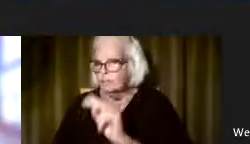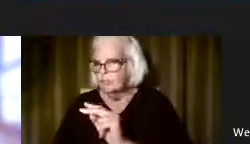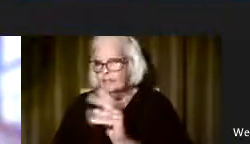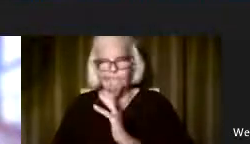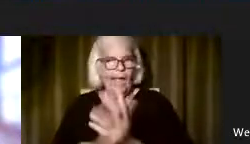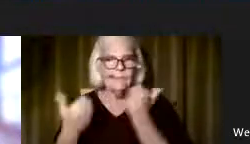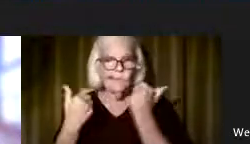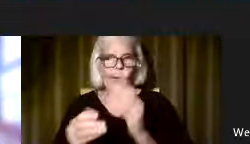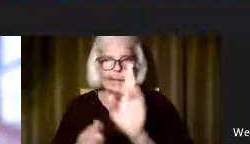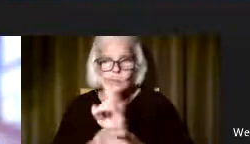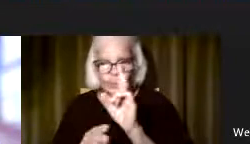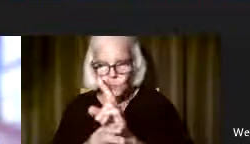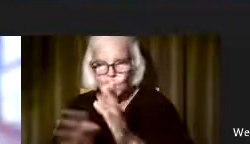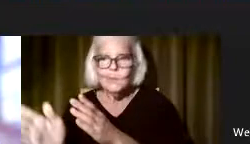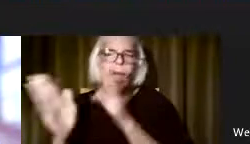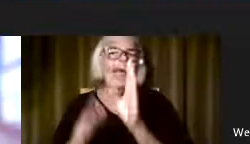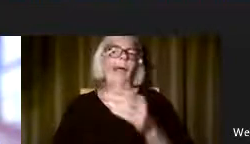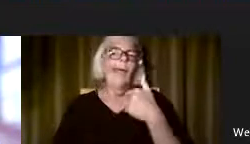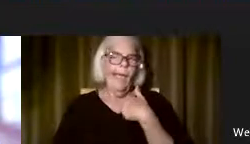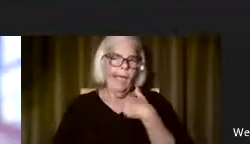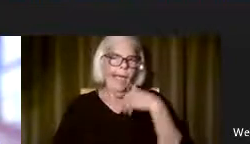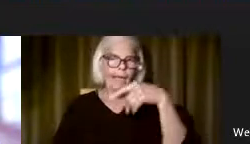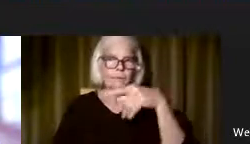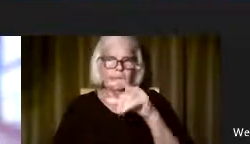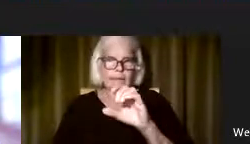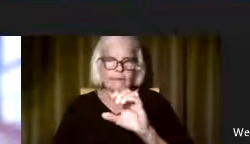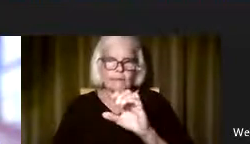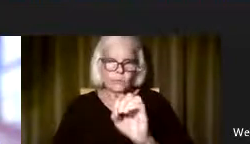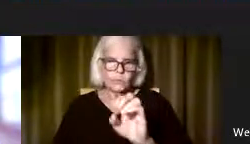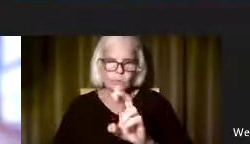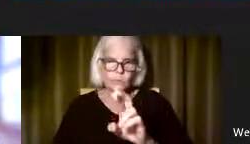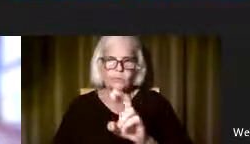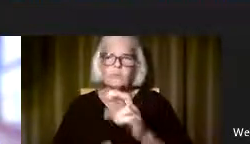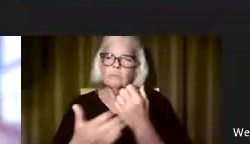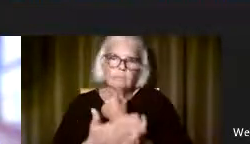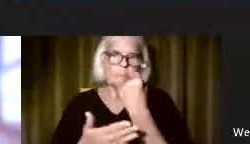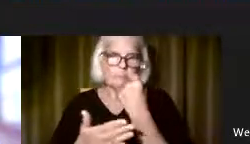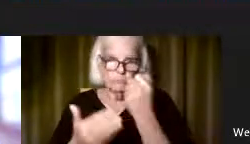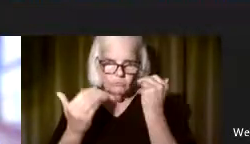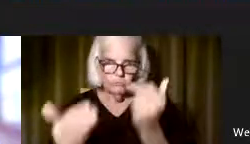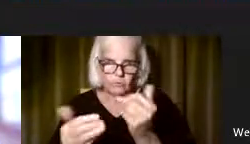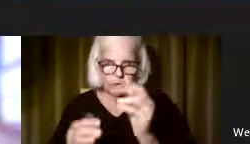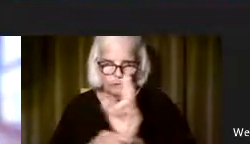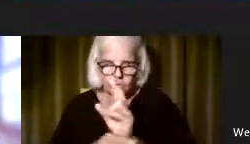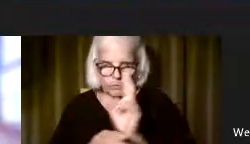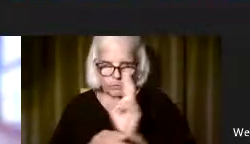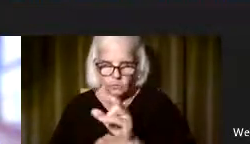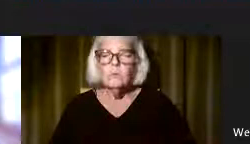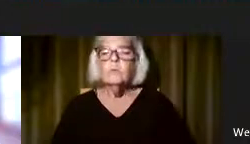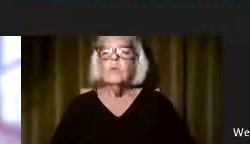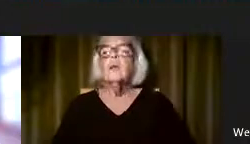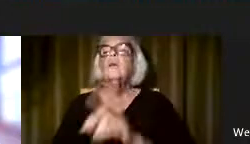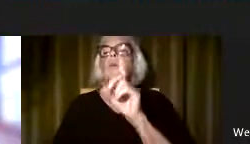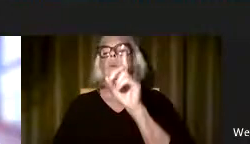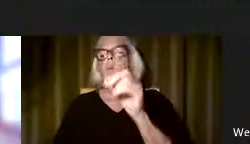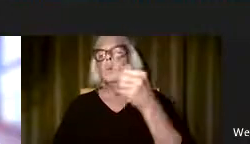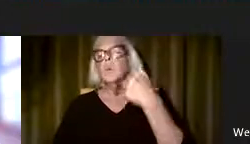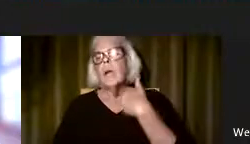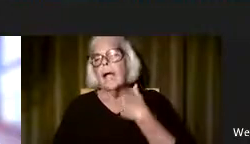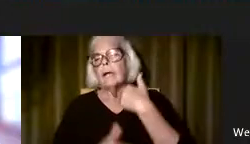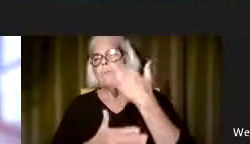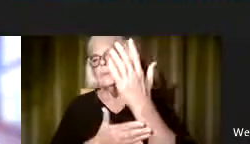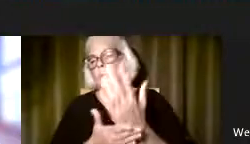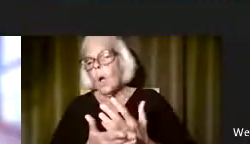access would be the best test in that situation. There are pros and cons between using one over the